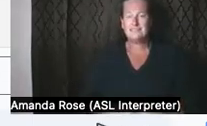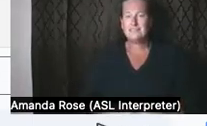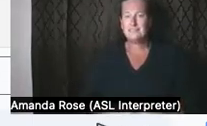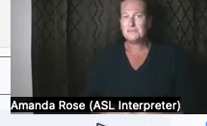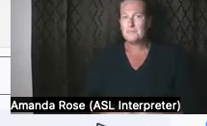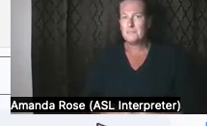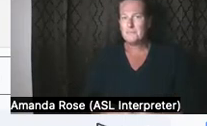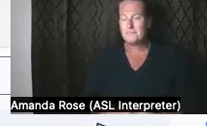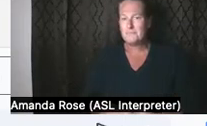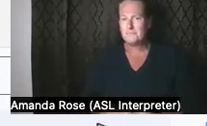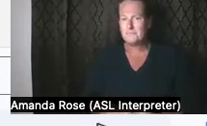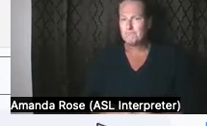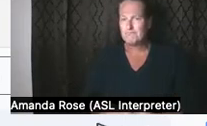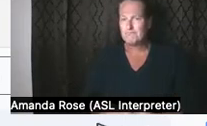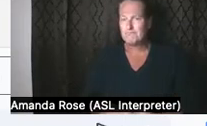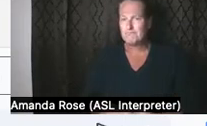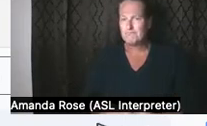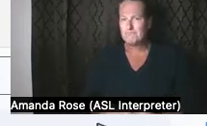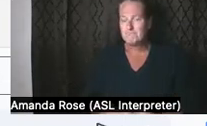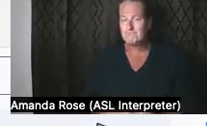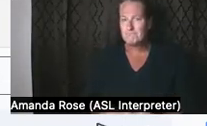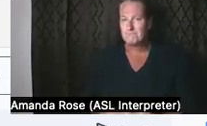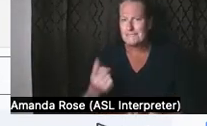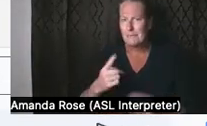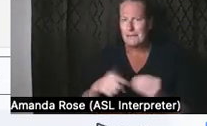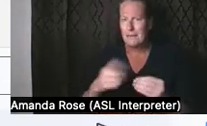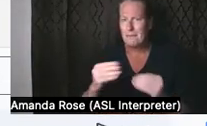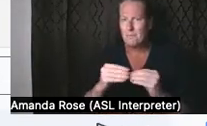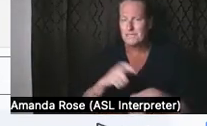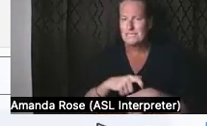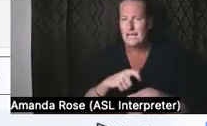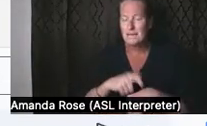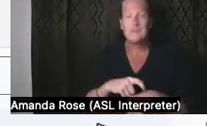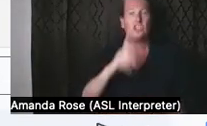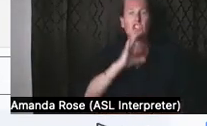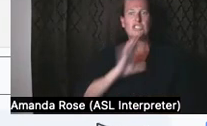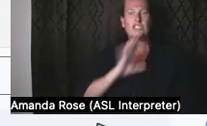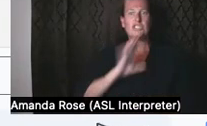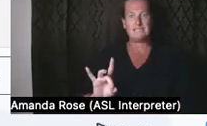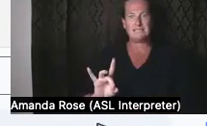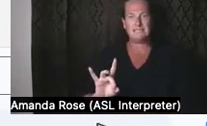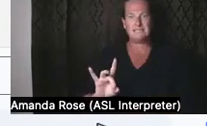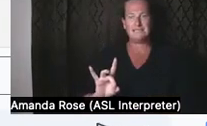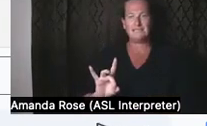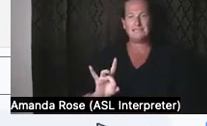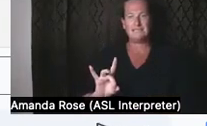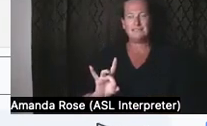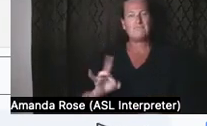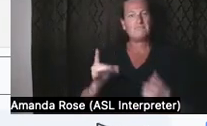say again? You've got more time. Yeah, they are 8 years old. Yeah. And they're aware of time and the concept of